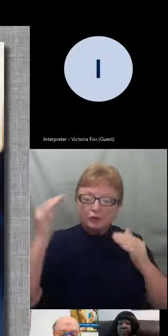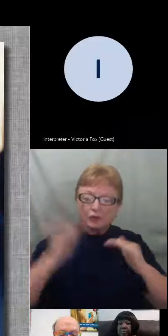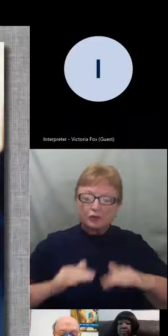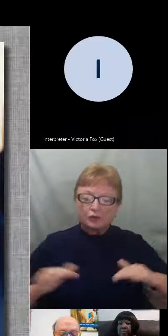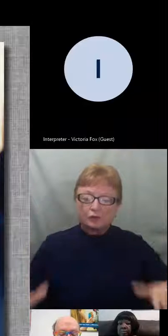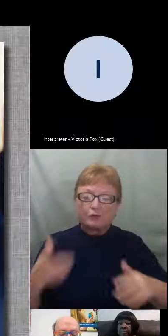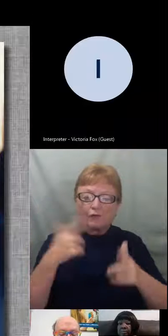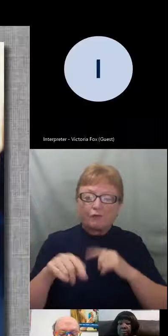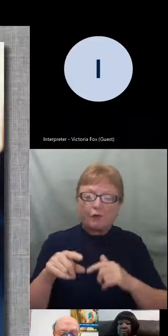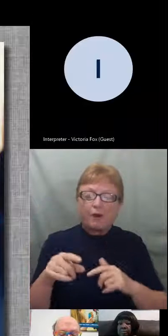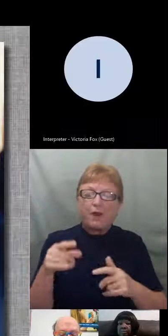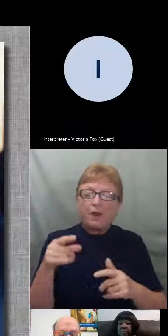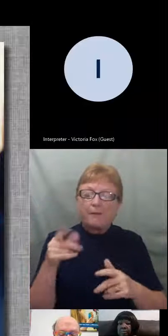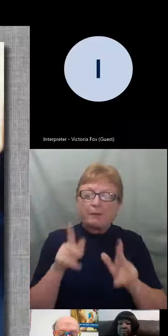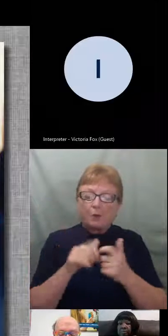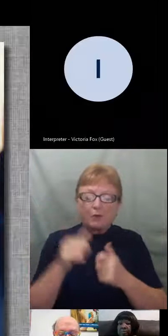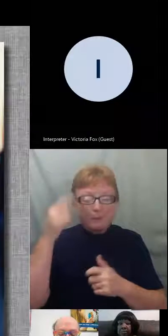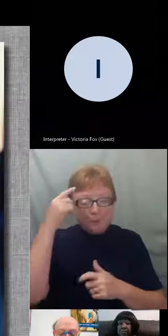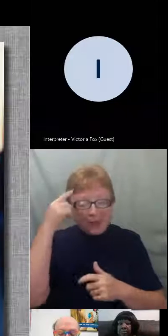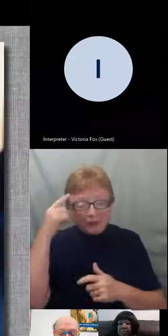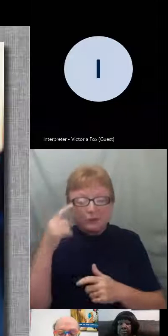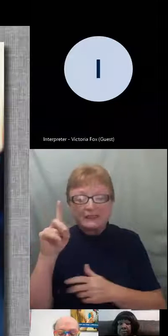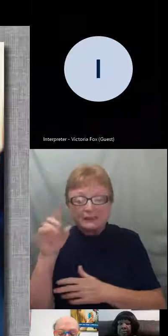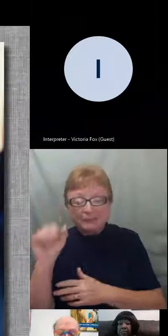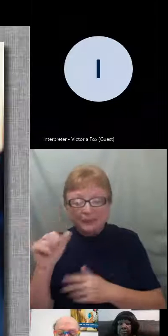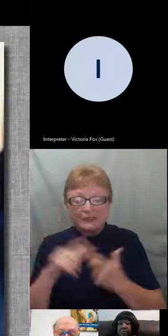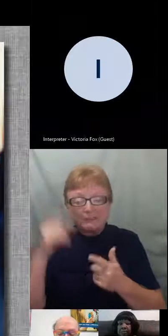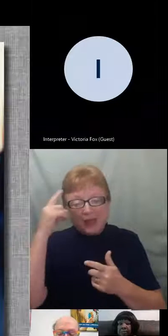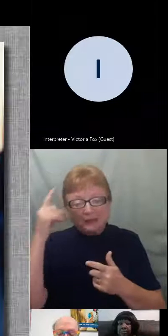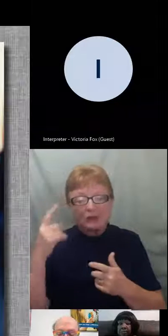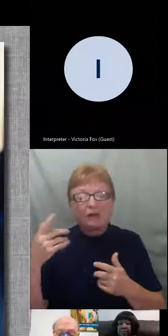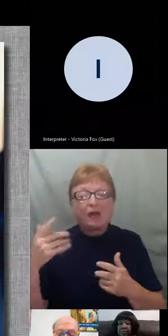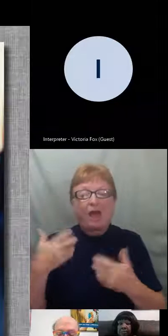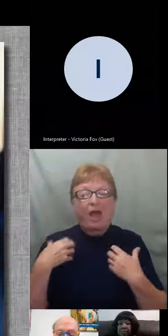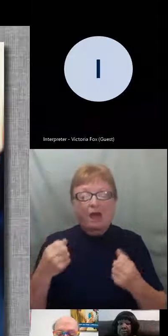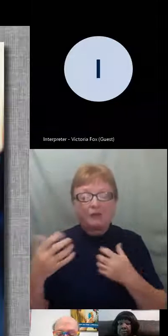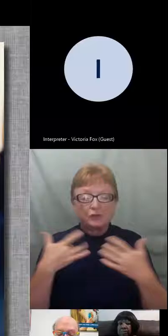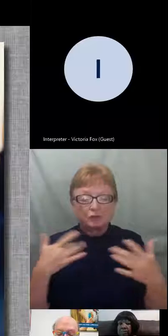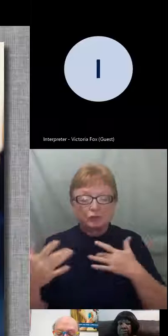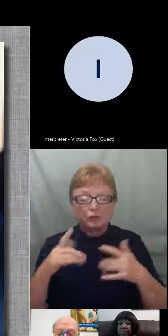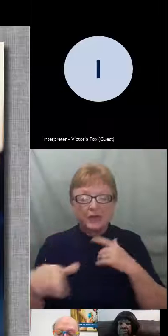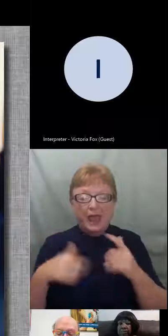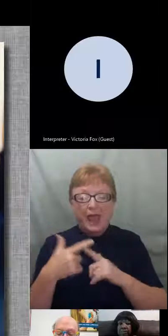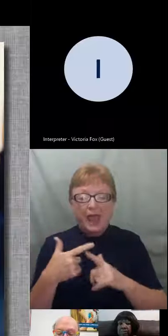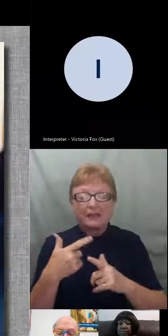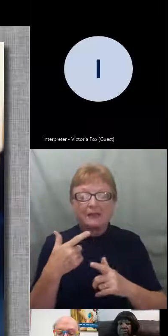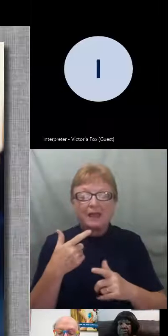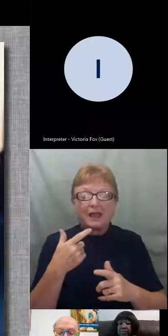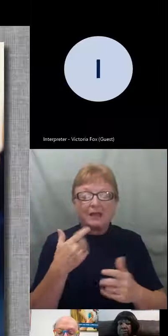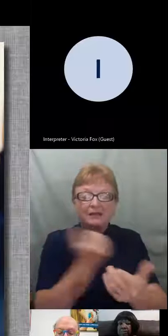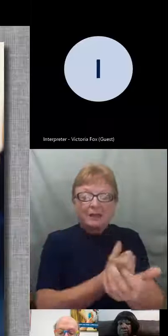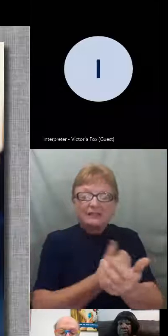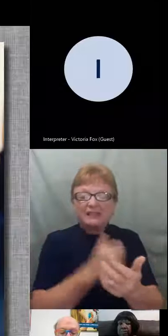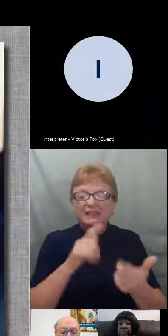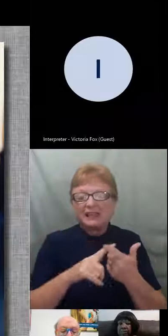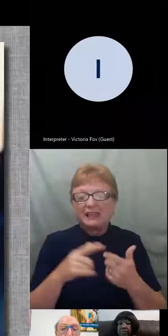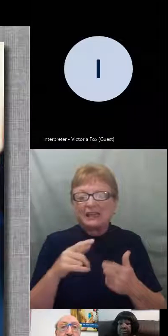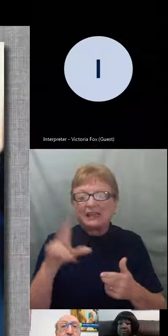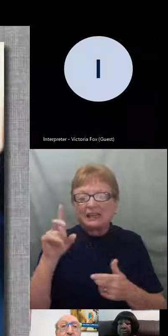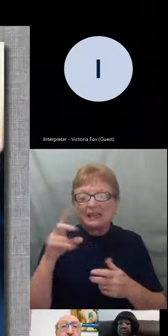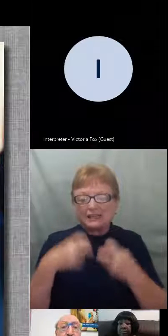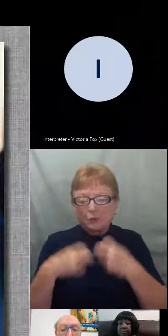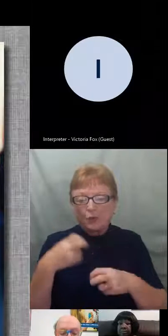intellectual/developmental disabilities, mental health concerns, and substance use disorders. Its mission is to inspire